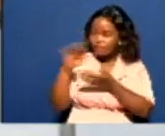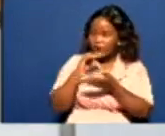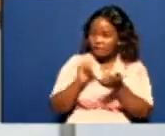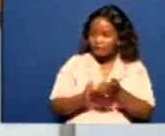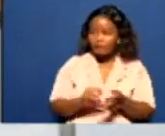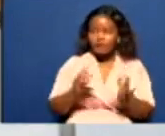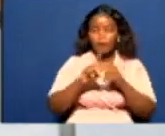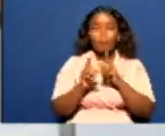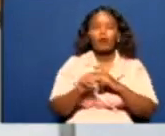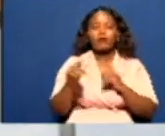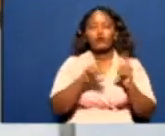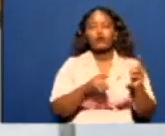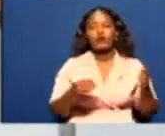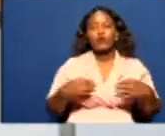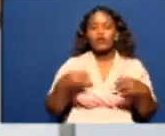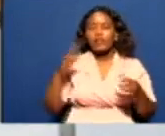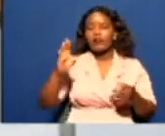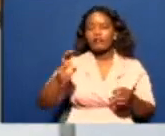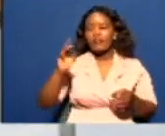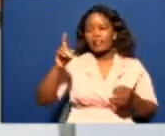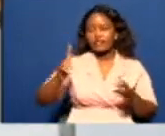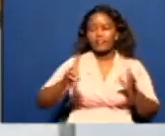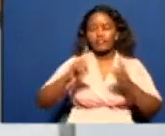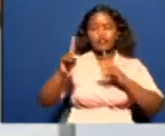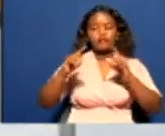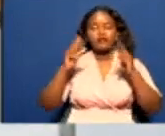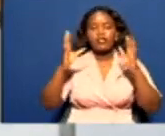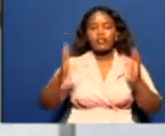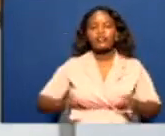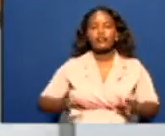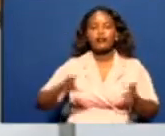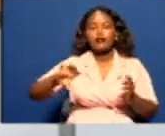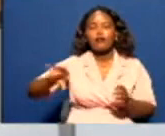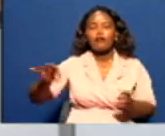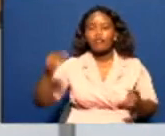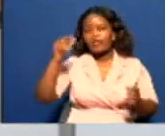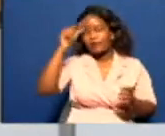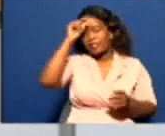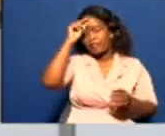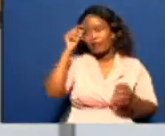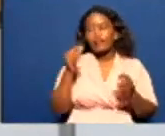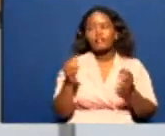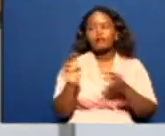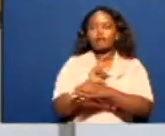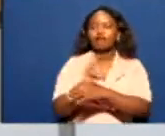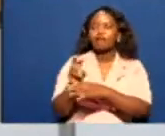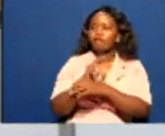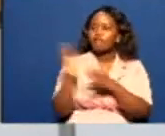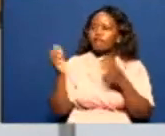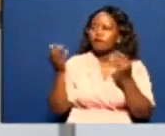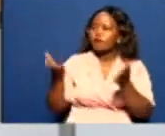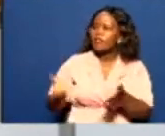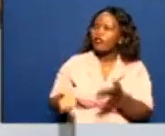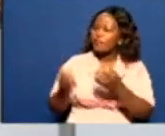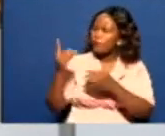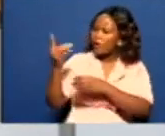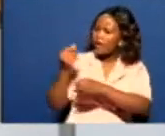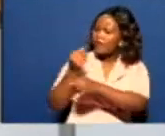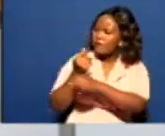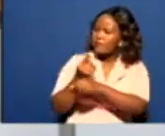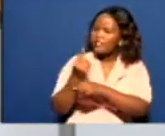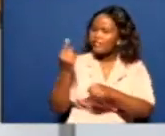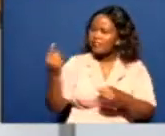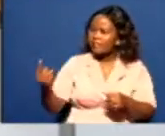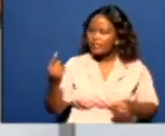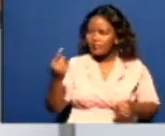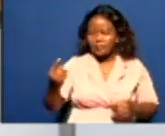have the executive director for the County Governance Watch. Gentlemen, in a minute each, in your bio,